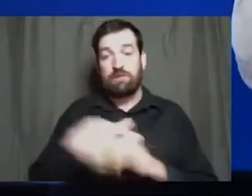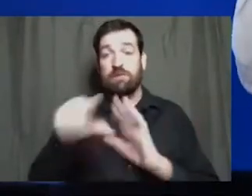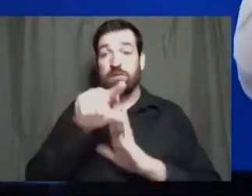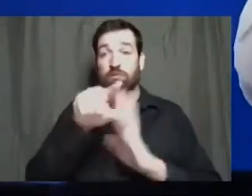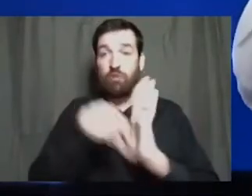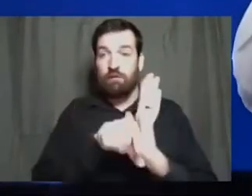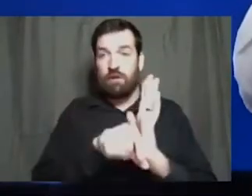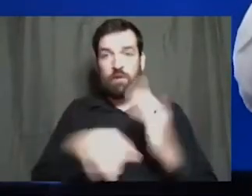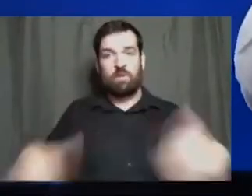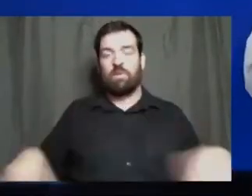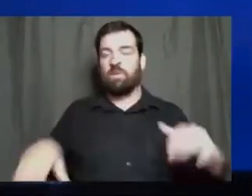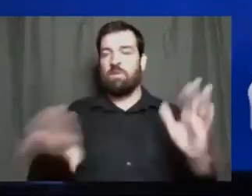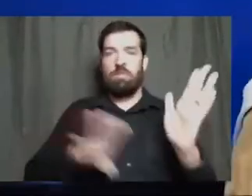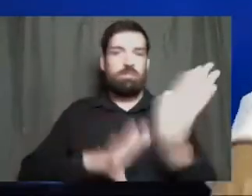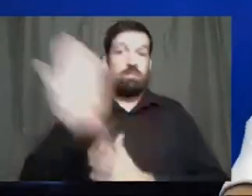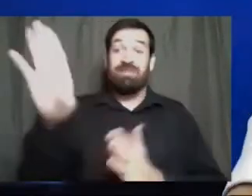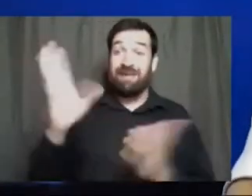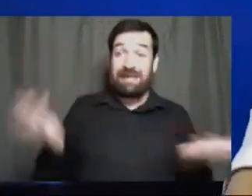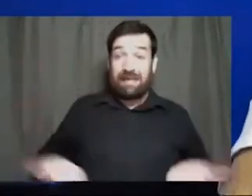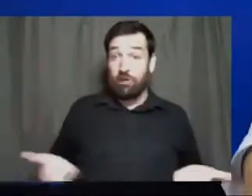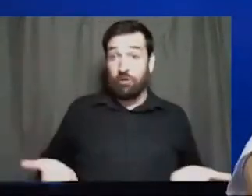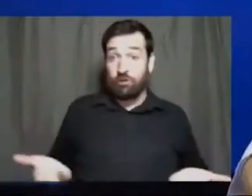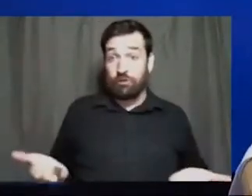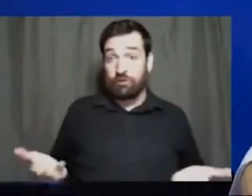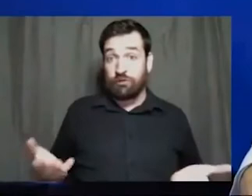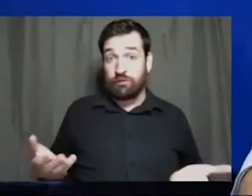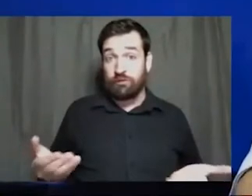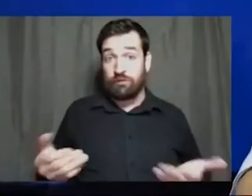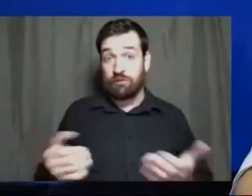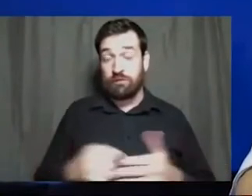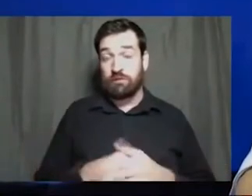even here in our area where it's starting to get, we're teetering.